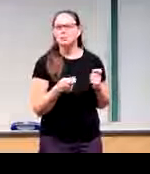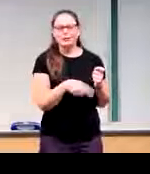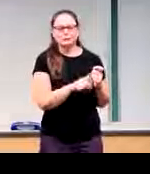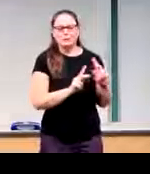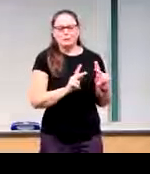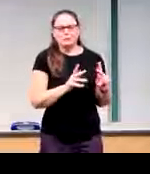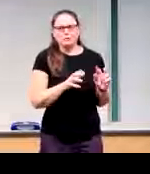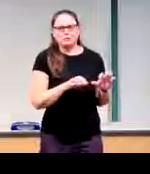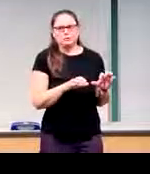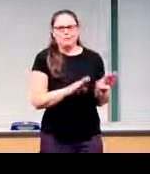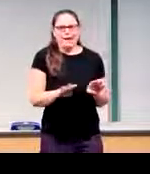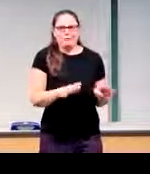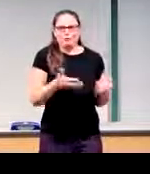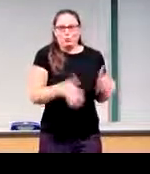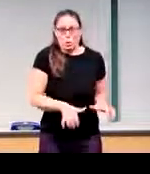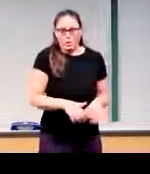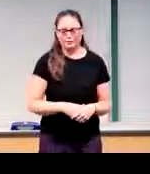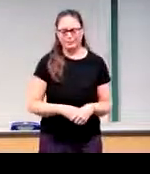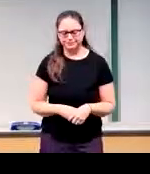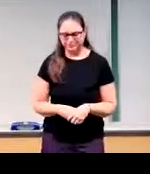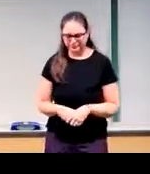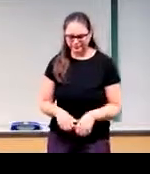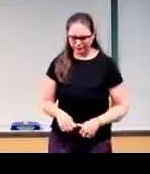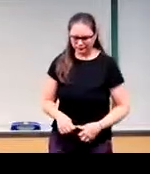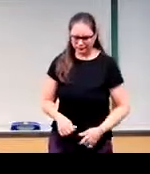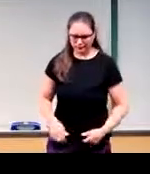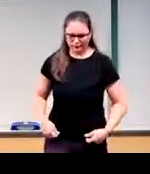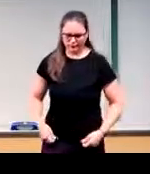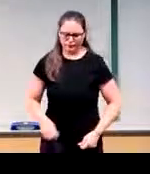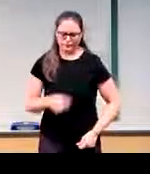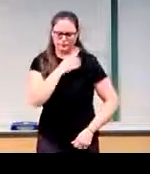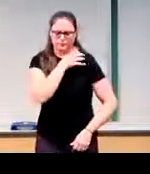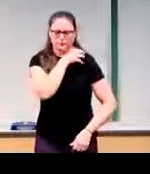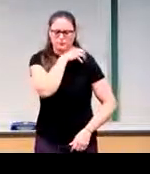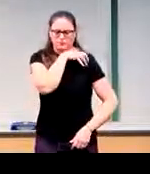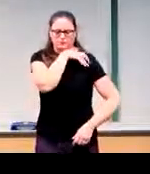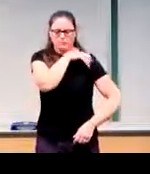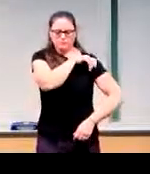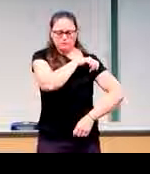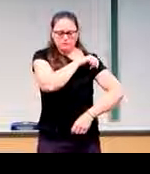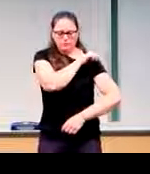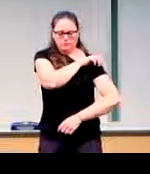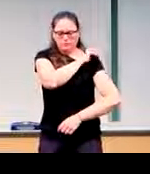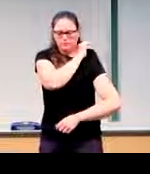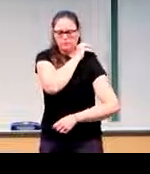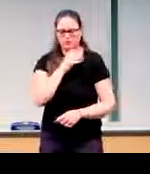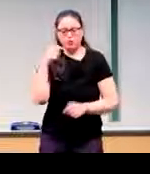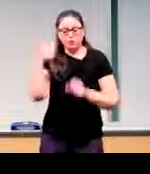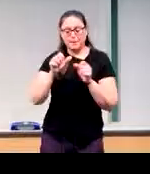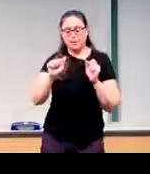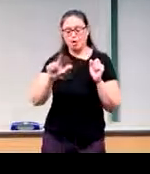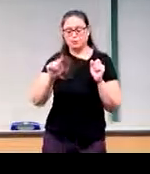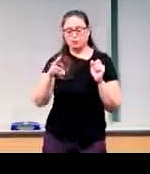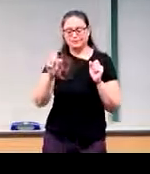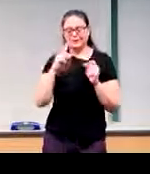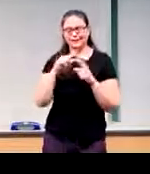For altruism or helpfulness to be selected for, it should be reflexive. And from the time